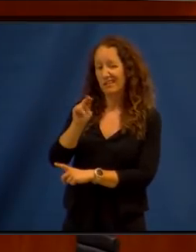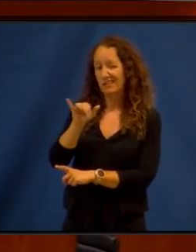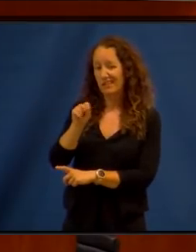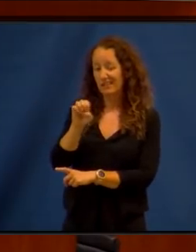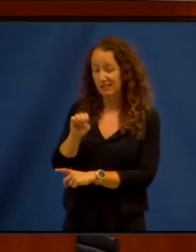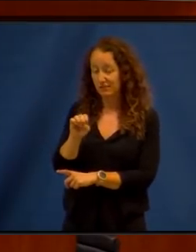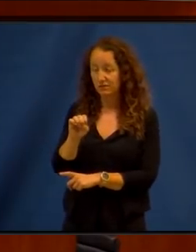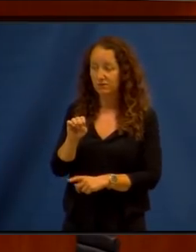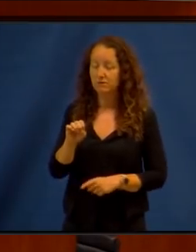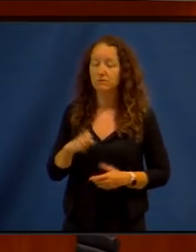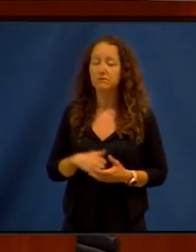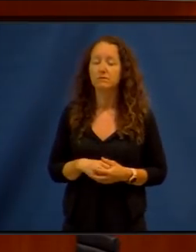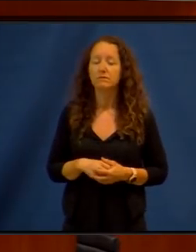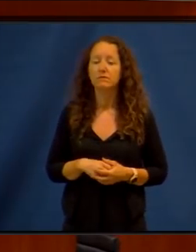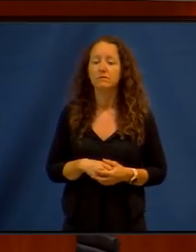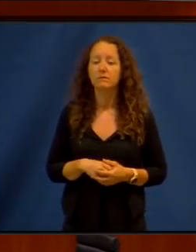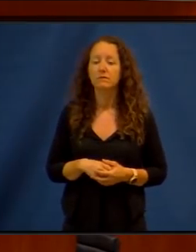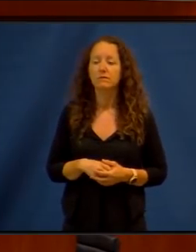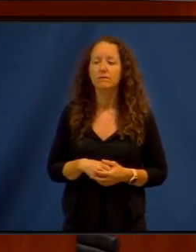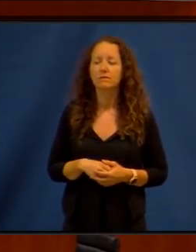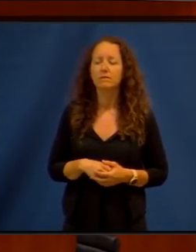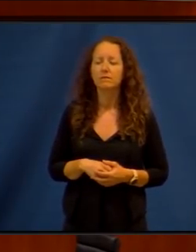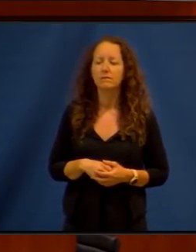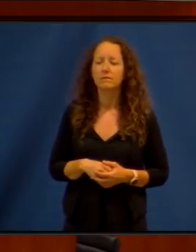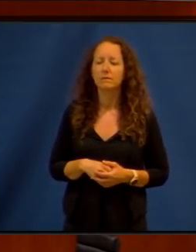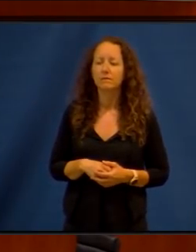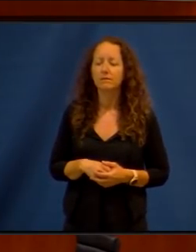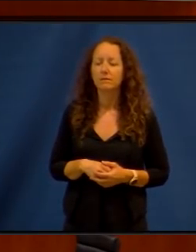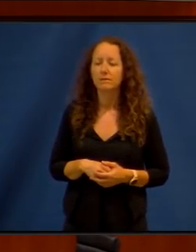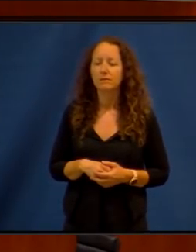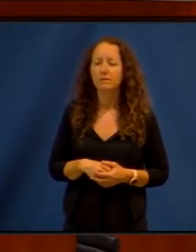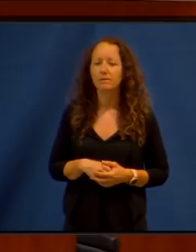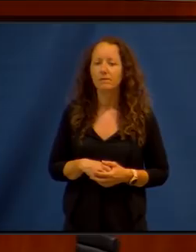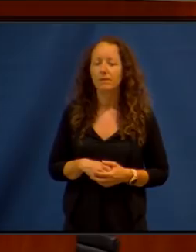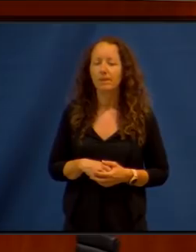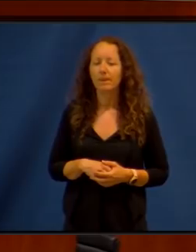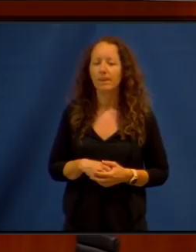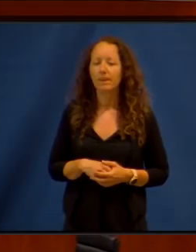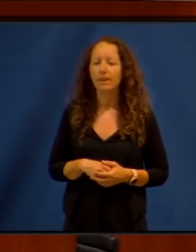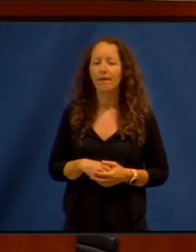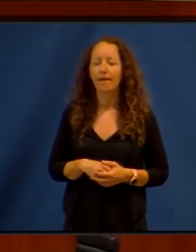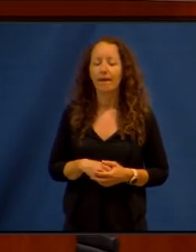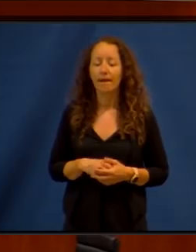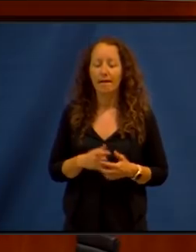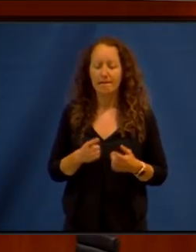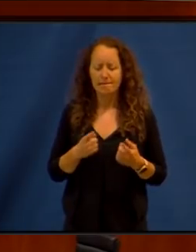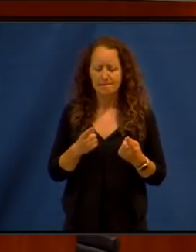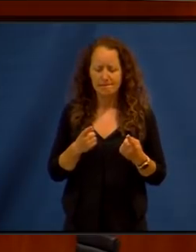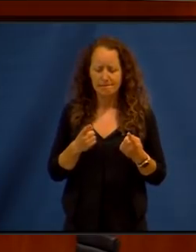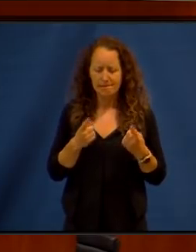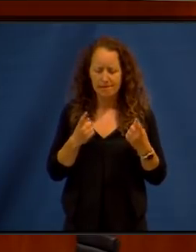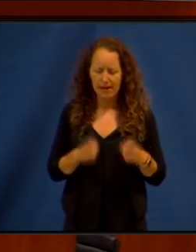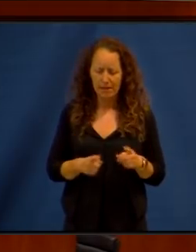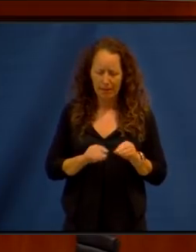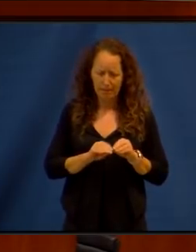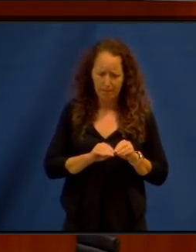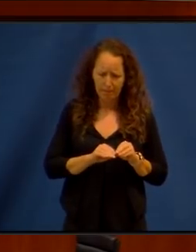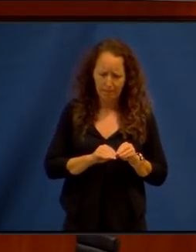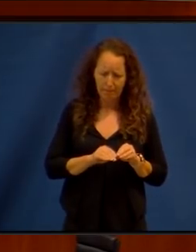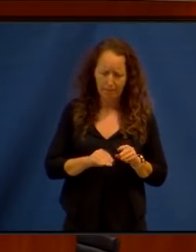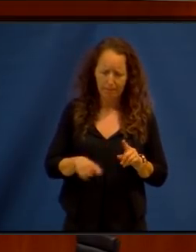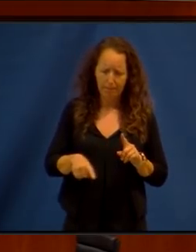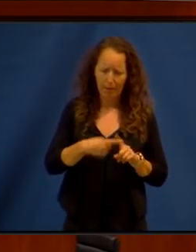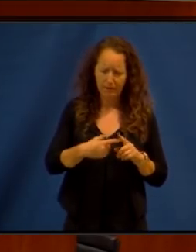any progress on tracking the sources of outbreak of positive cases